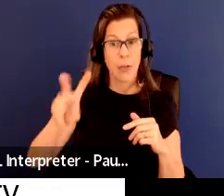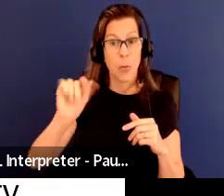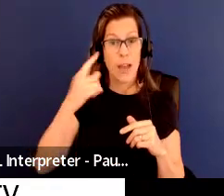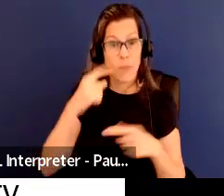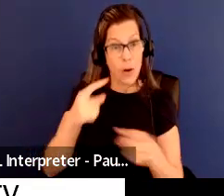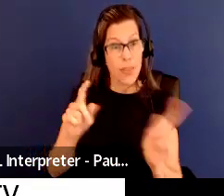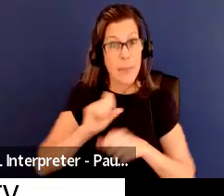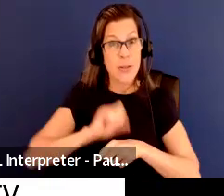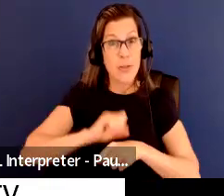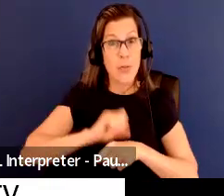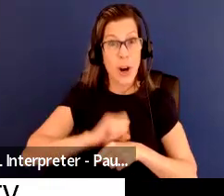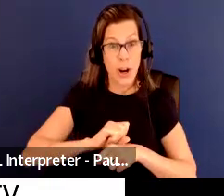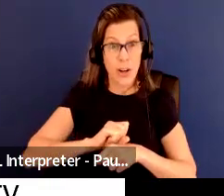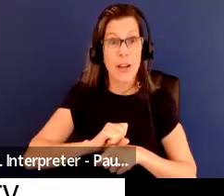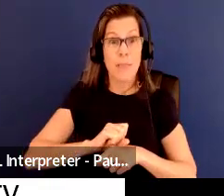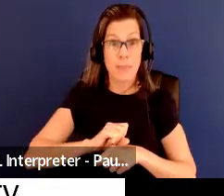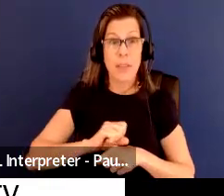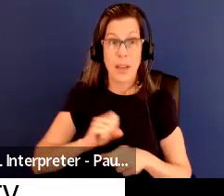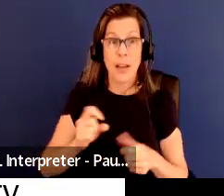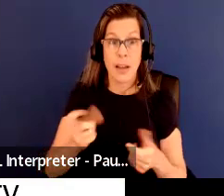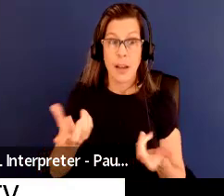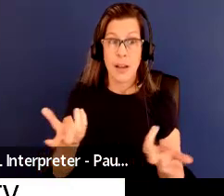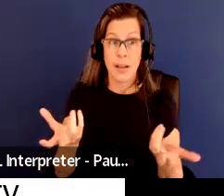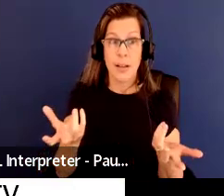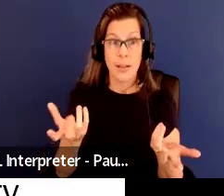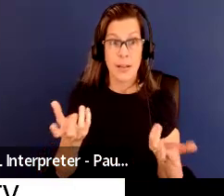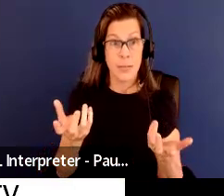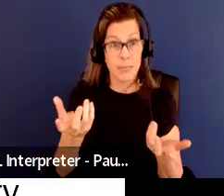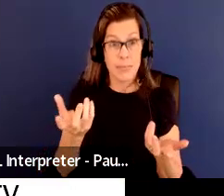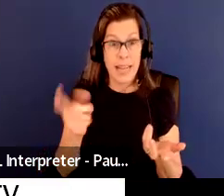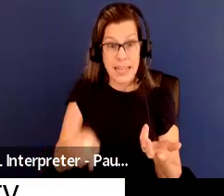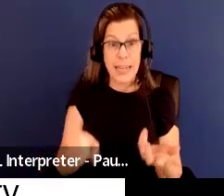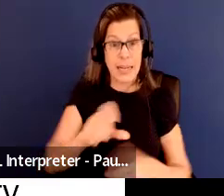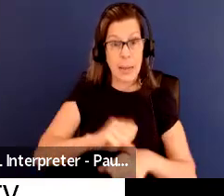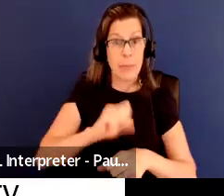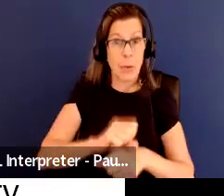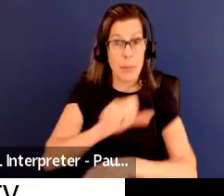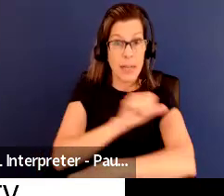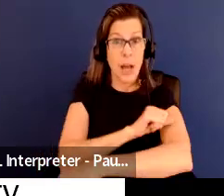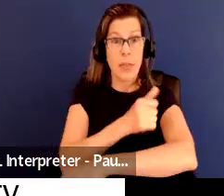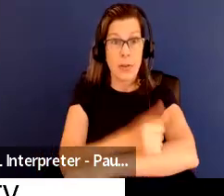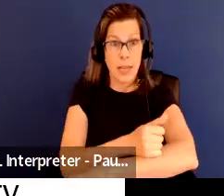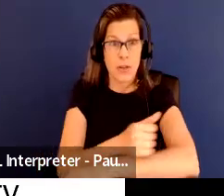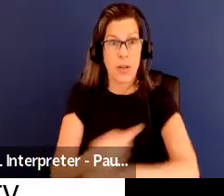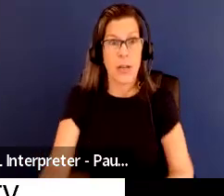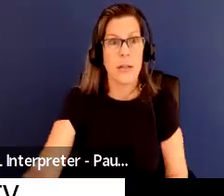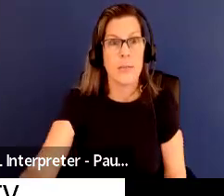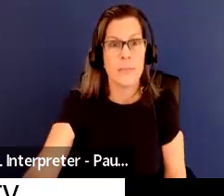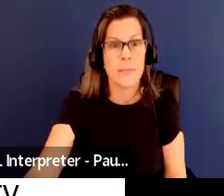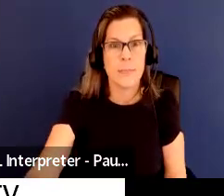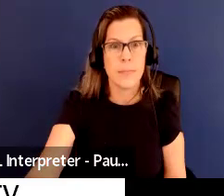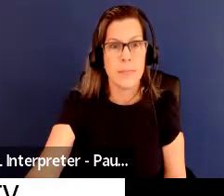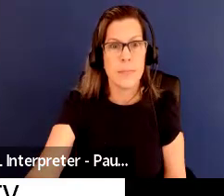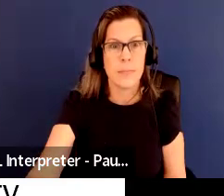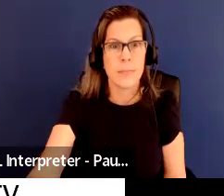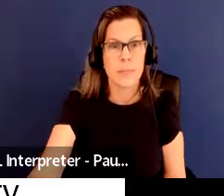to work with employment authorization. Karina Gallardo, a Wazoo professor of economics,